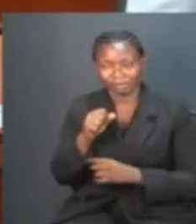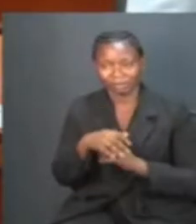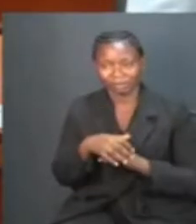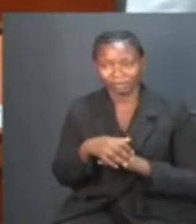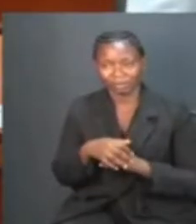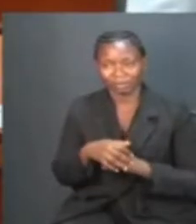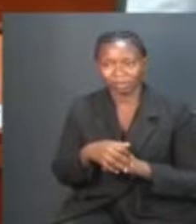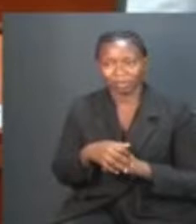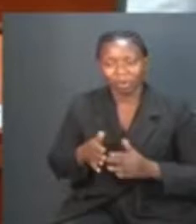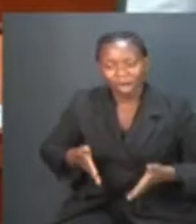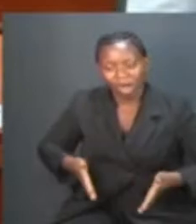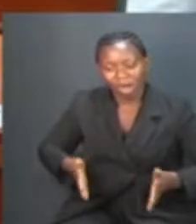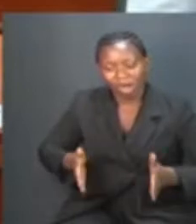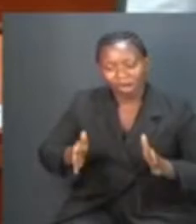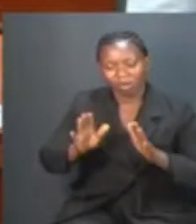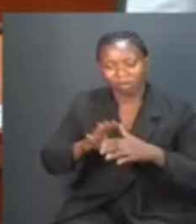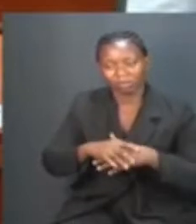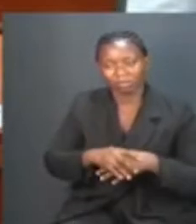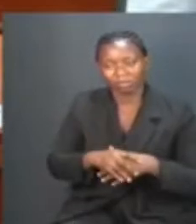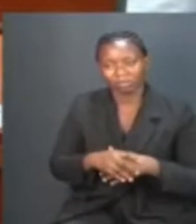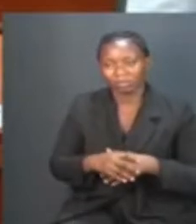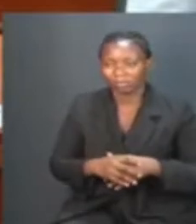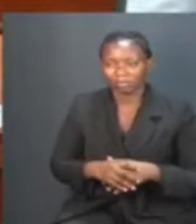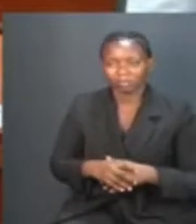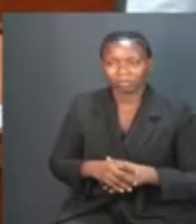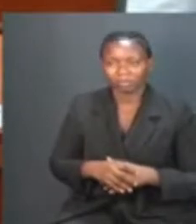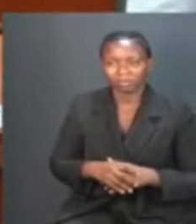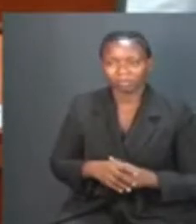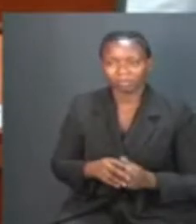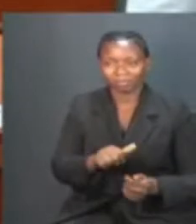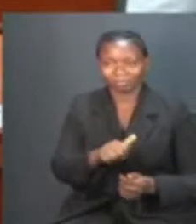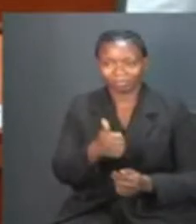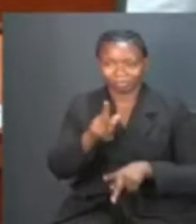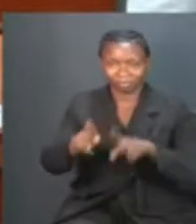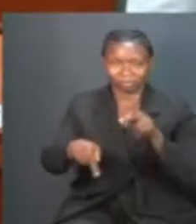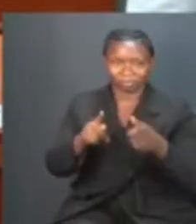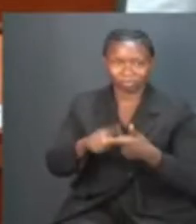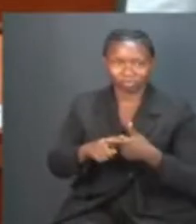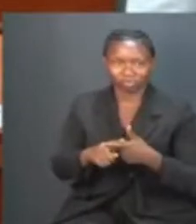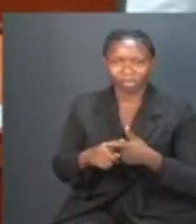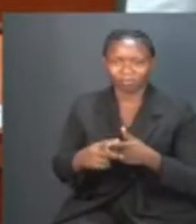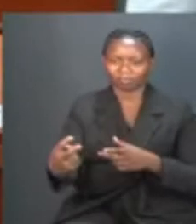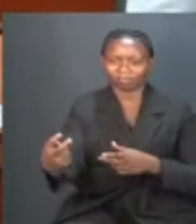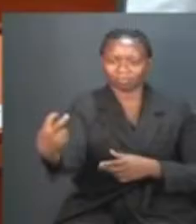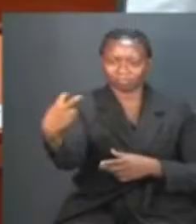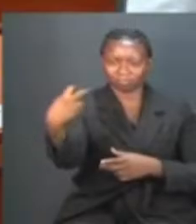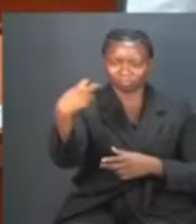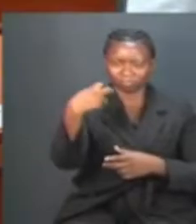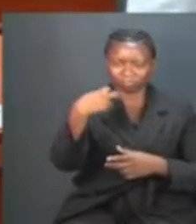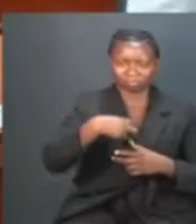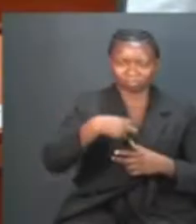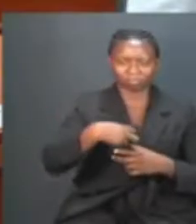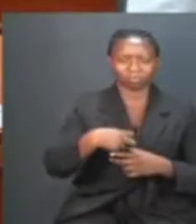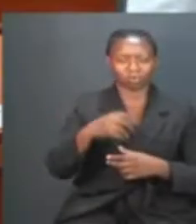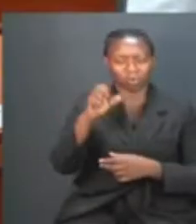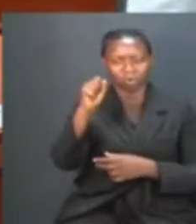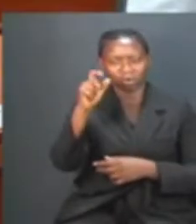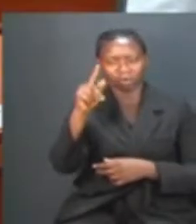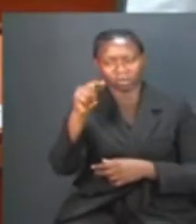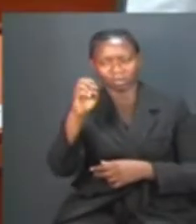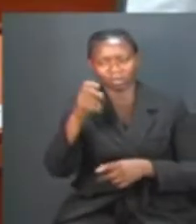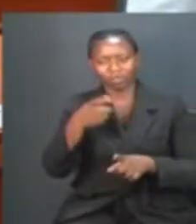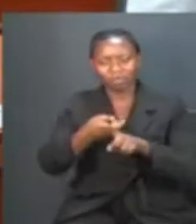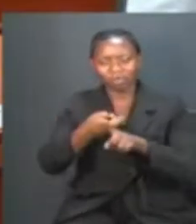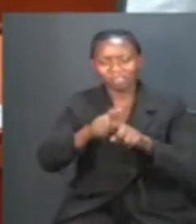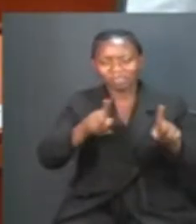we allow other people to import steel as well.